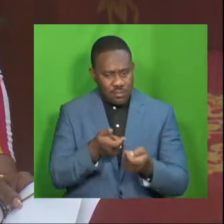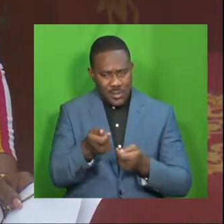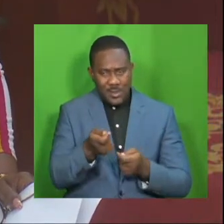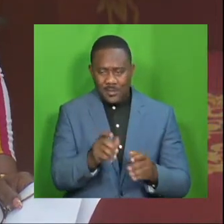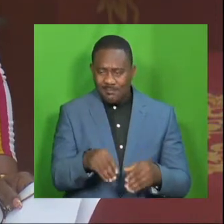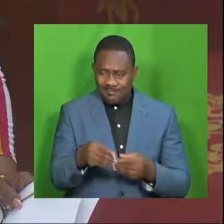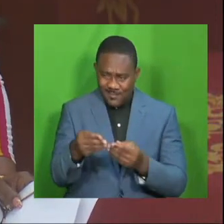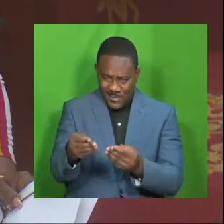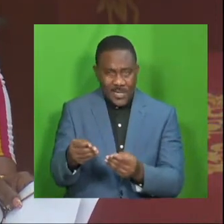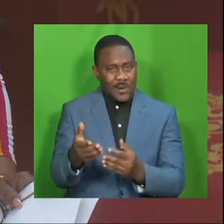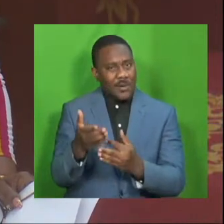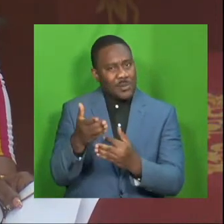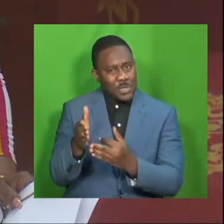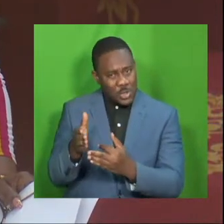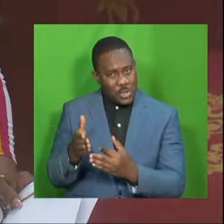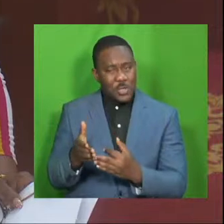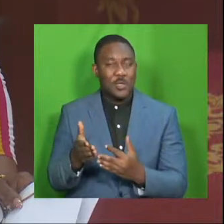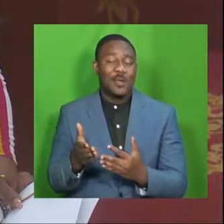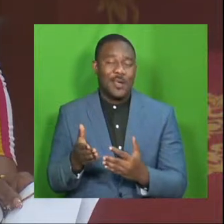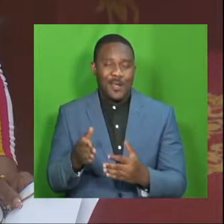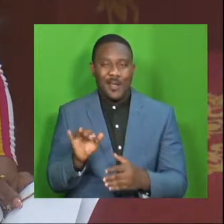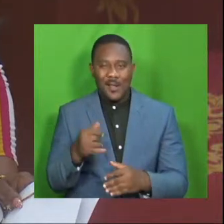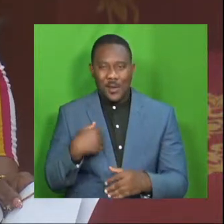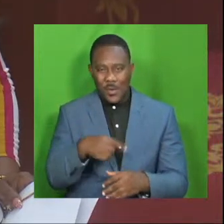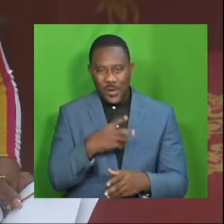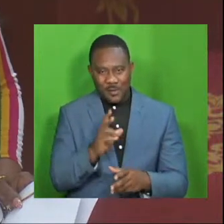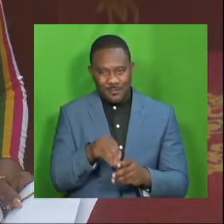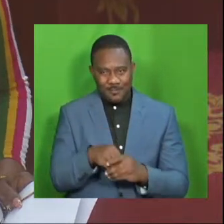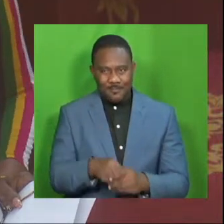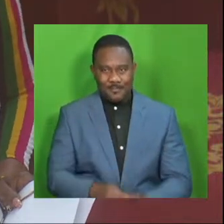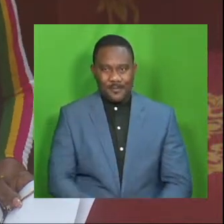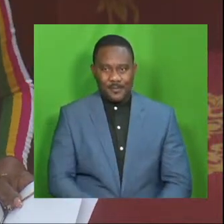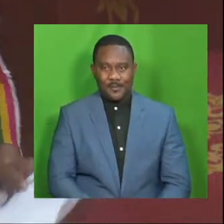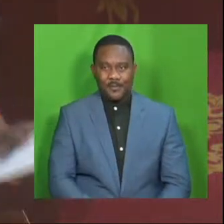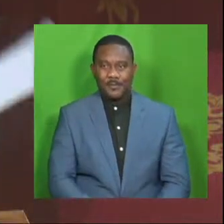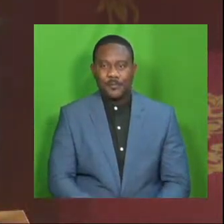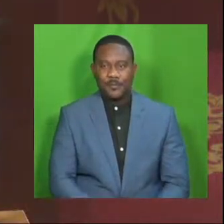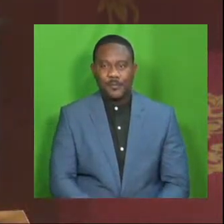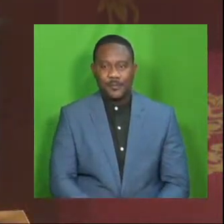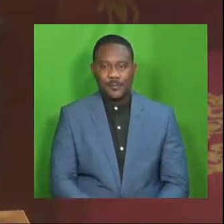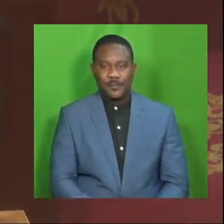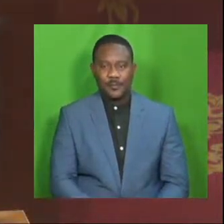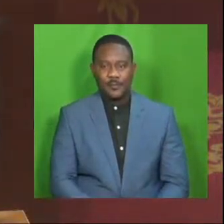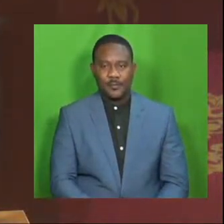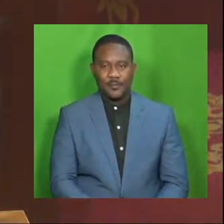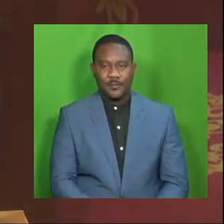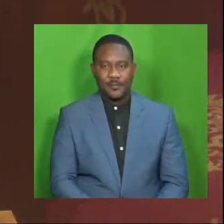So these are some of the things the ministry is embarking on. Thank you.